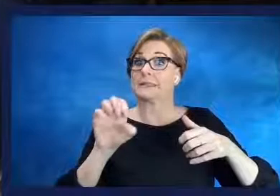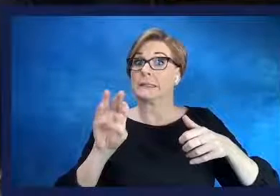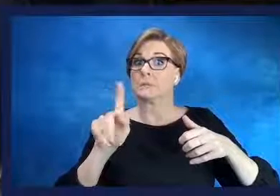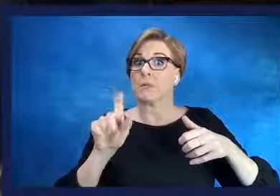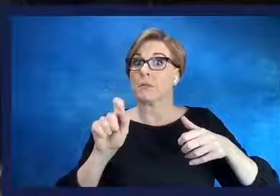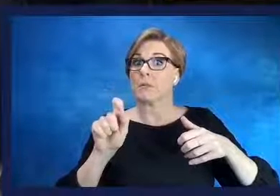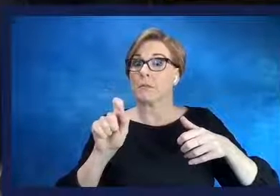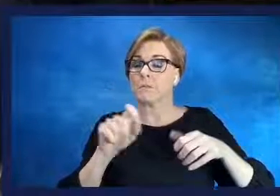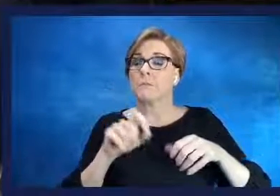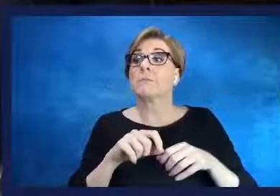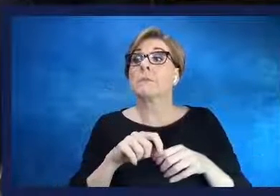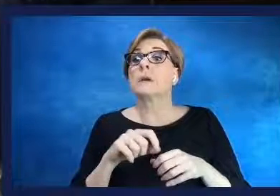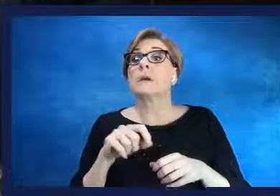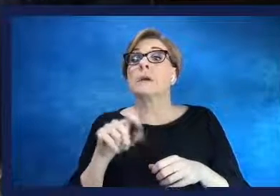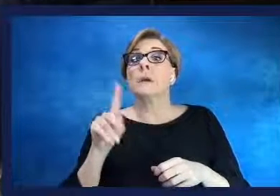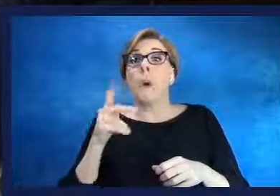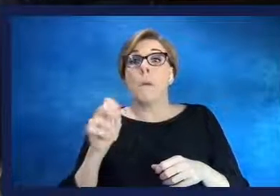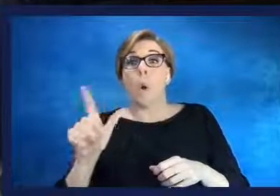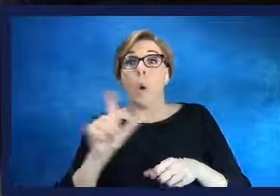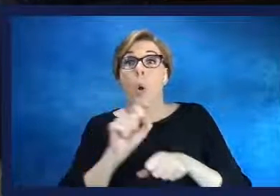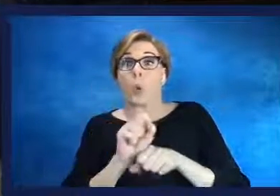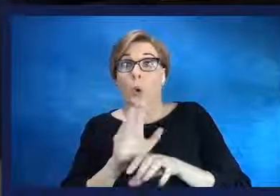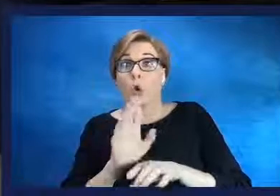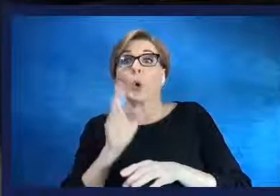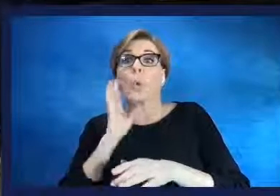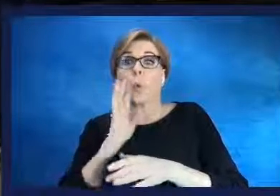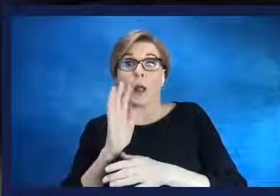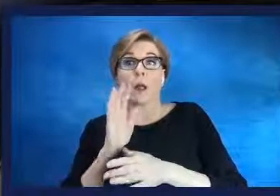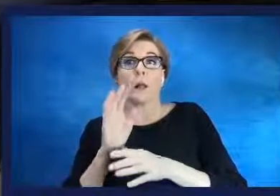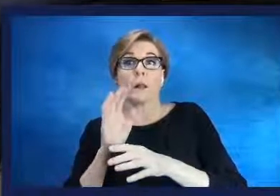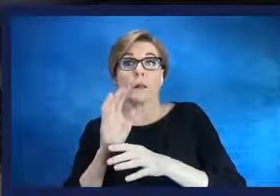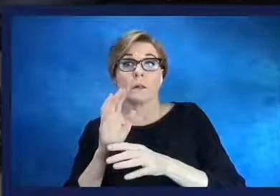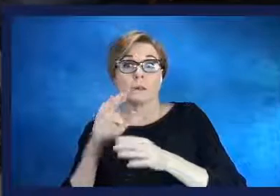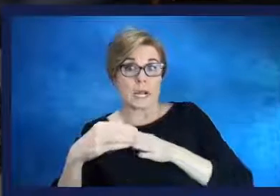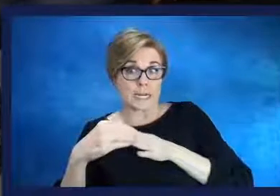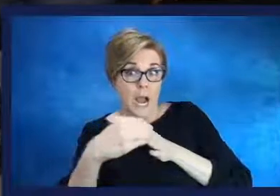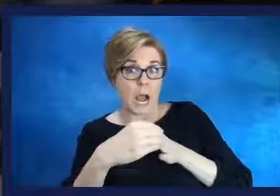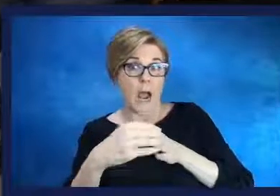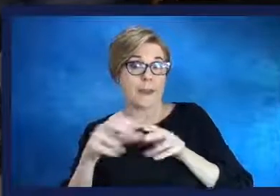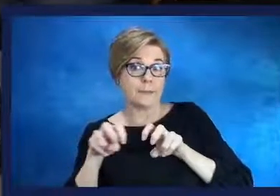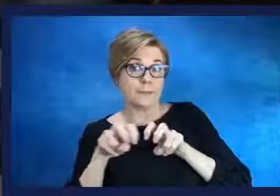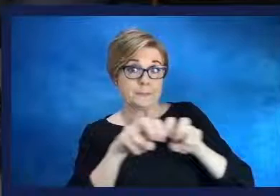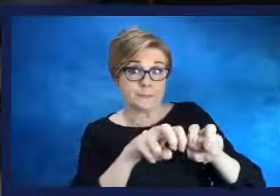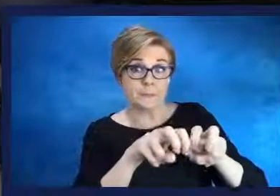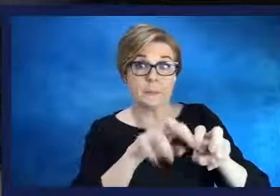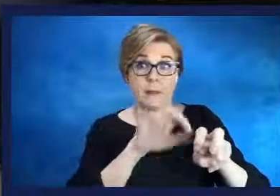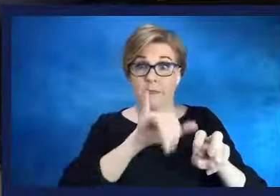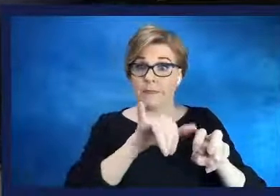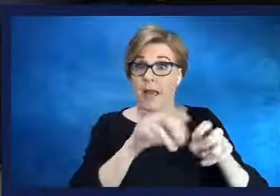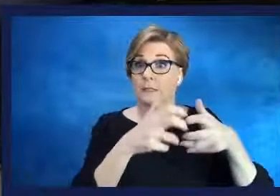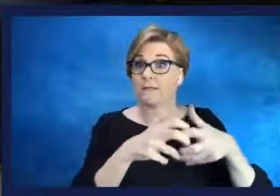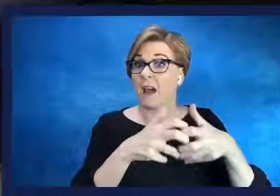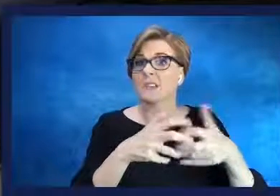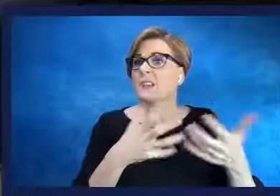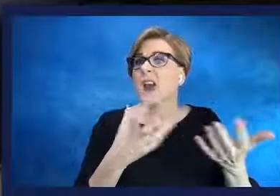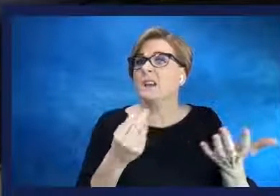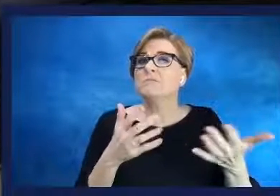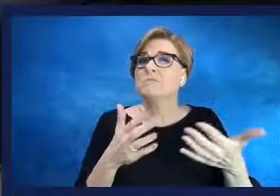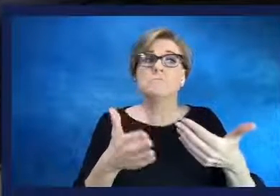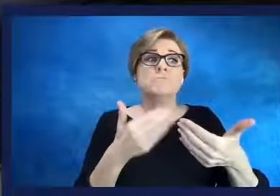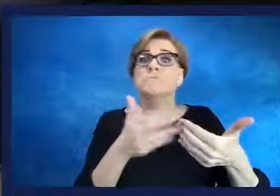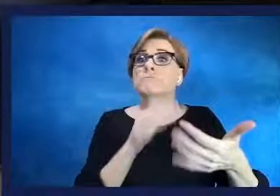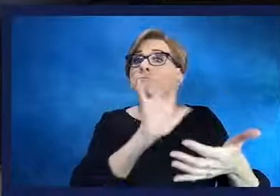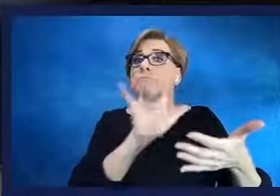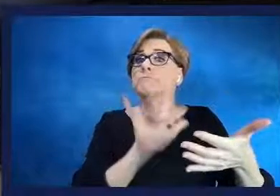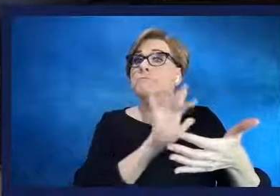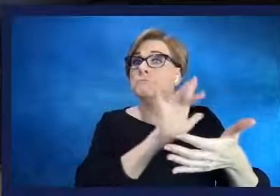guide that voter to then the accessible voting device, and then it's very intuitive for them to be able to use that device. But there will be a